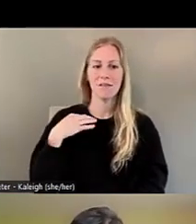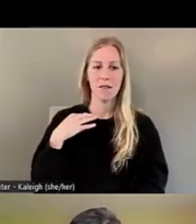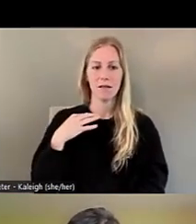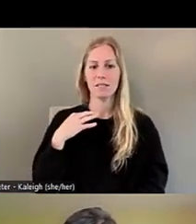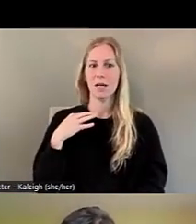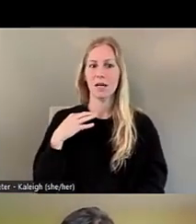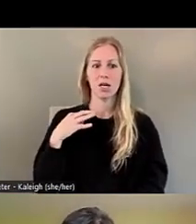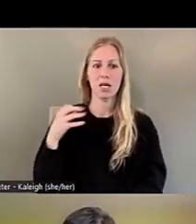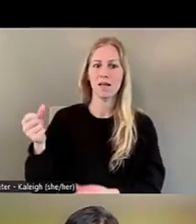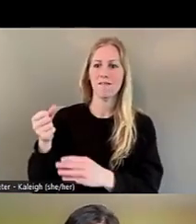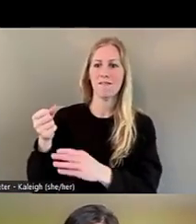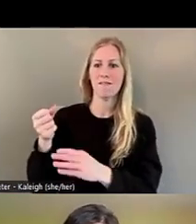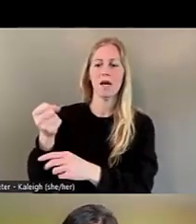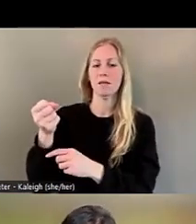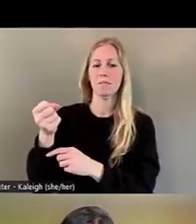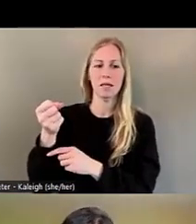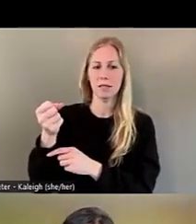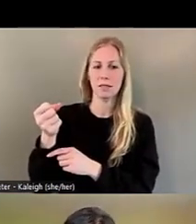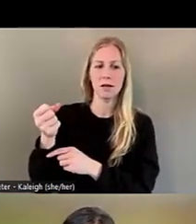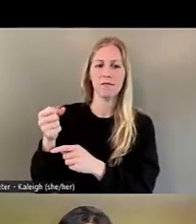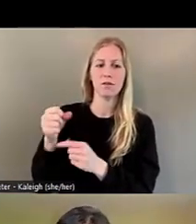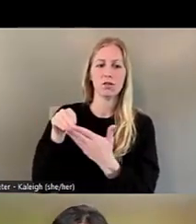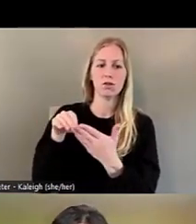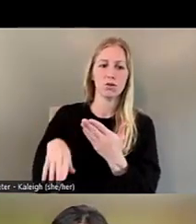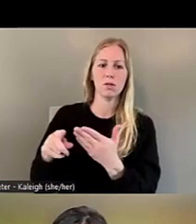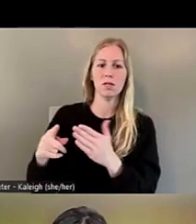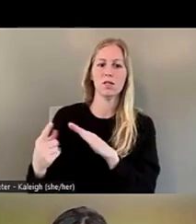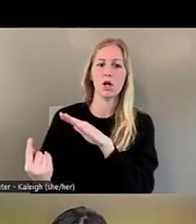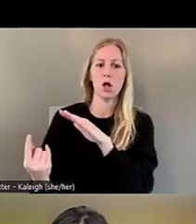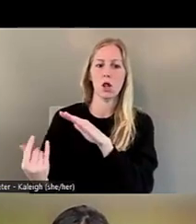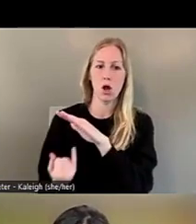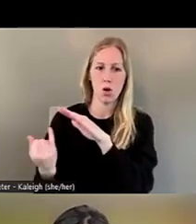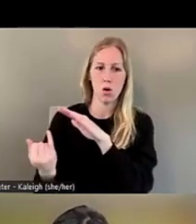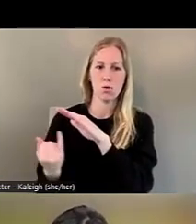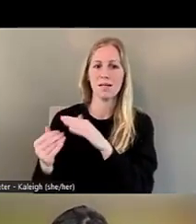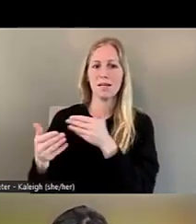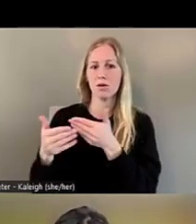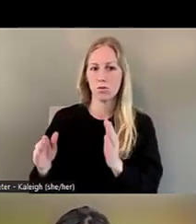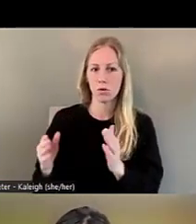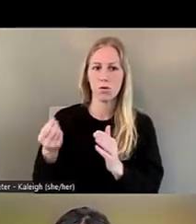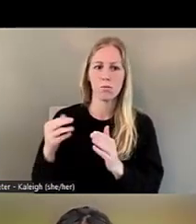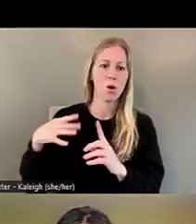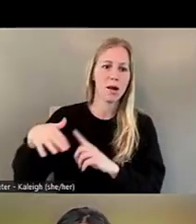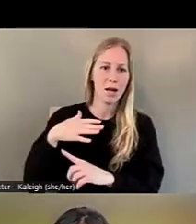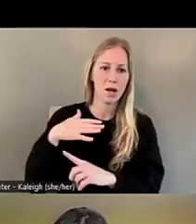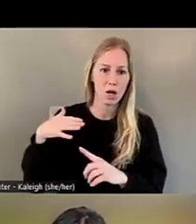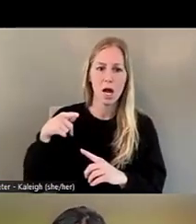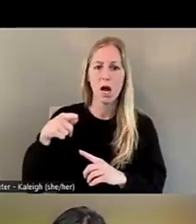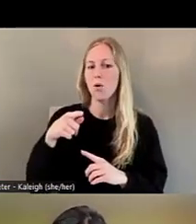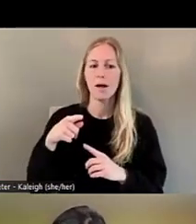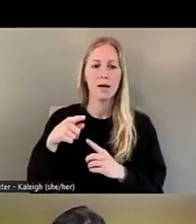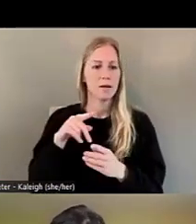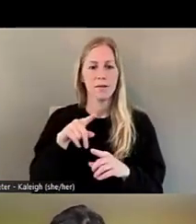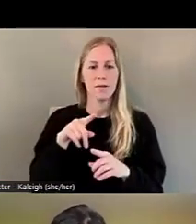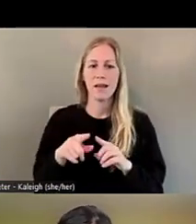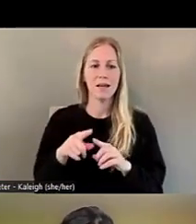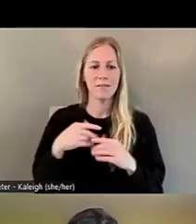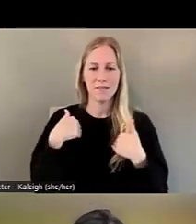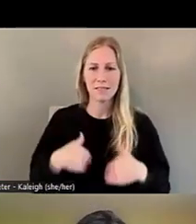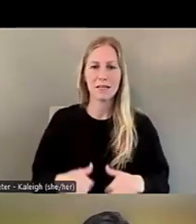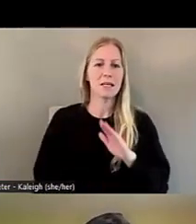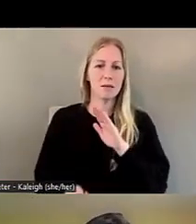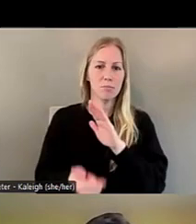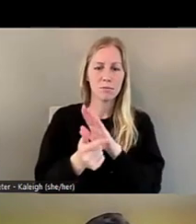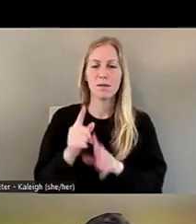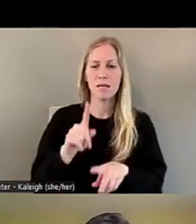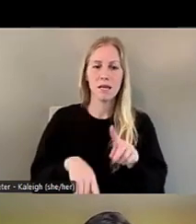or area from which a student is physically prevented from leaving. Seclusion does not include timeout, which we're going to define